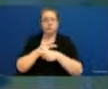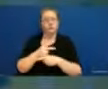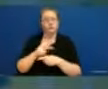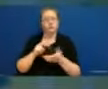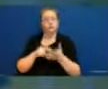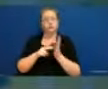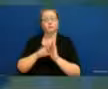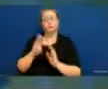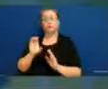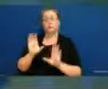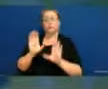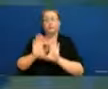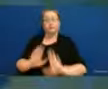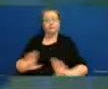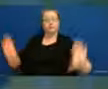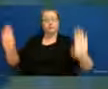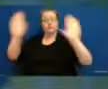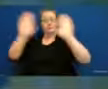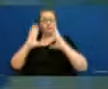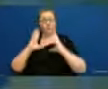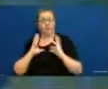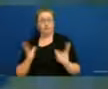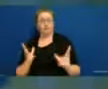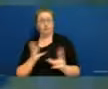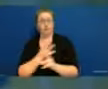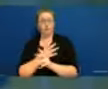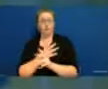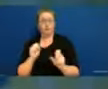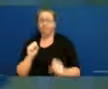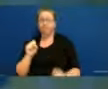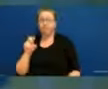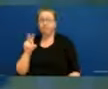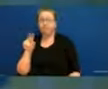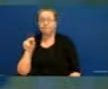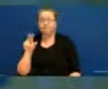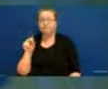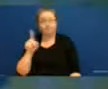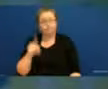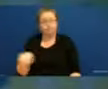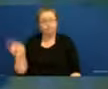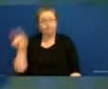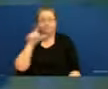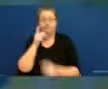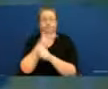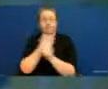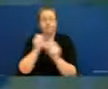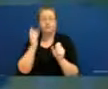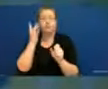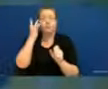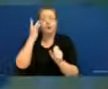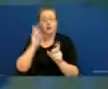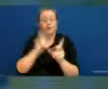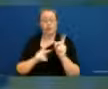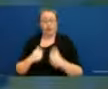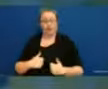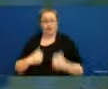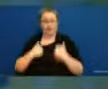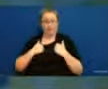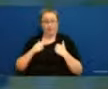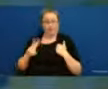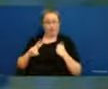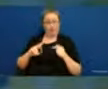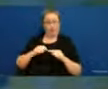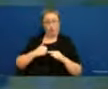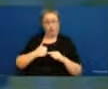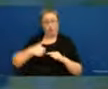in the rest of the province. We have started to see, again, clusters and transmission, particularly people traveling back and